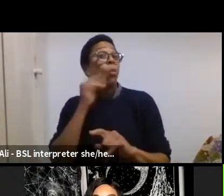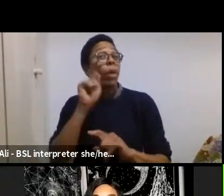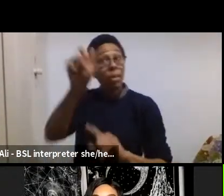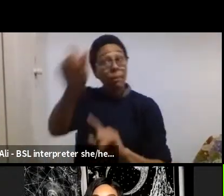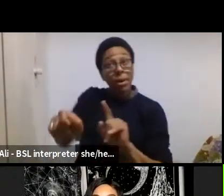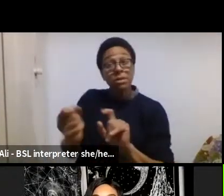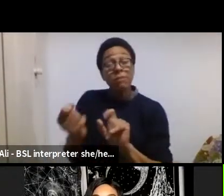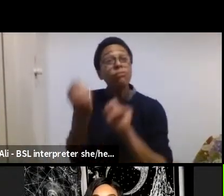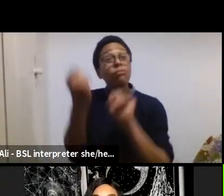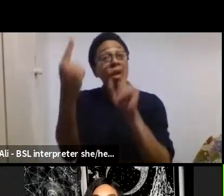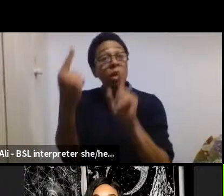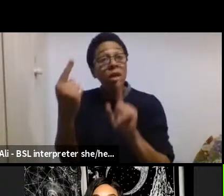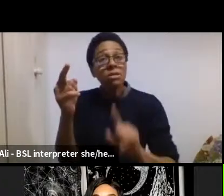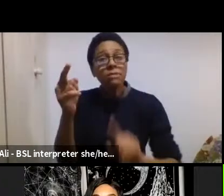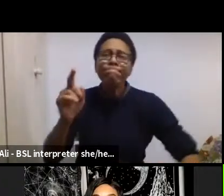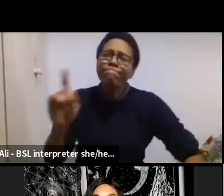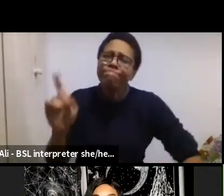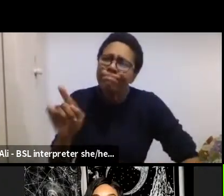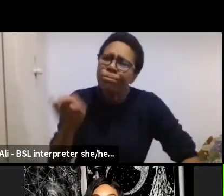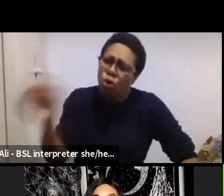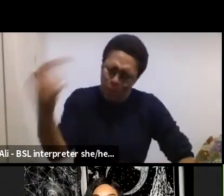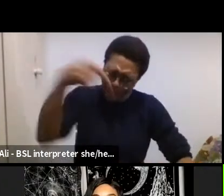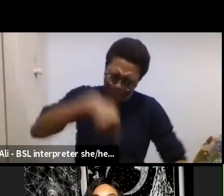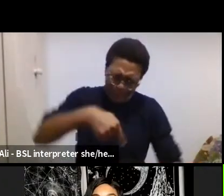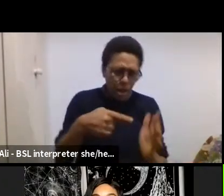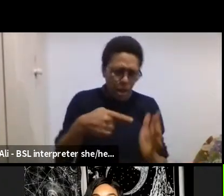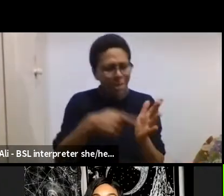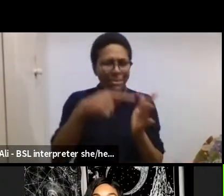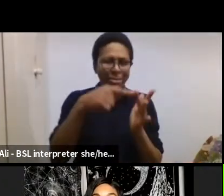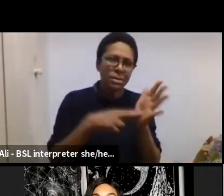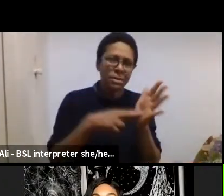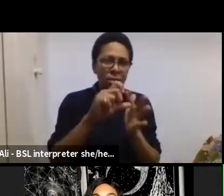goes, oh, so what brings you to Tinder? I'm like,